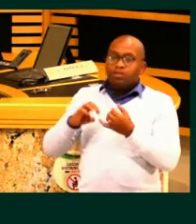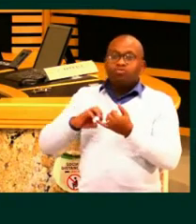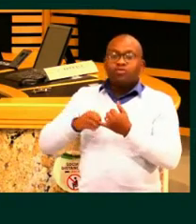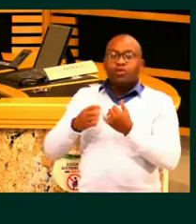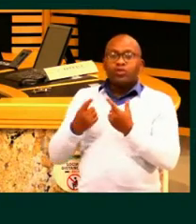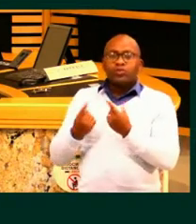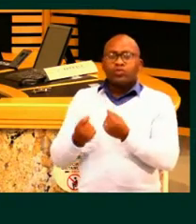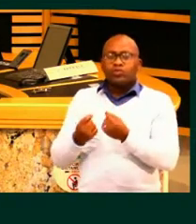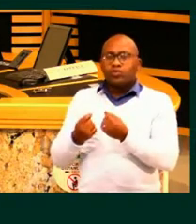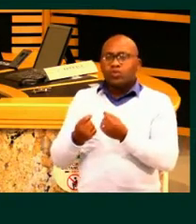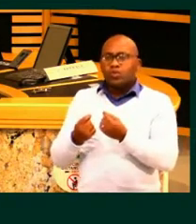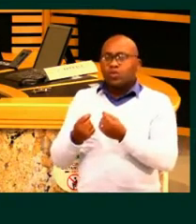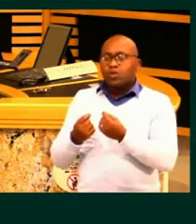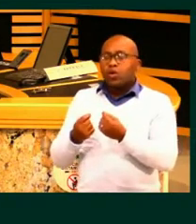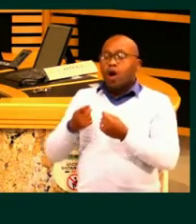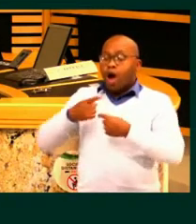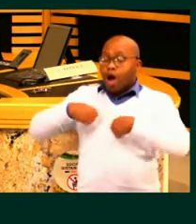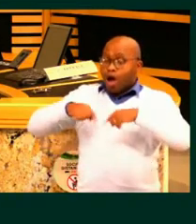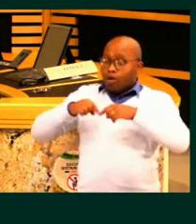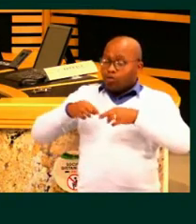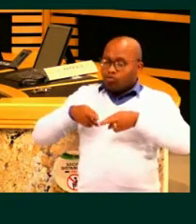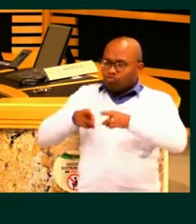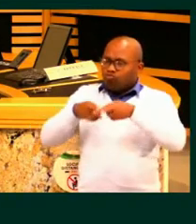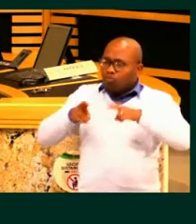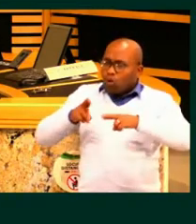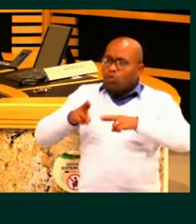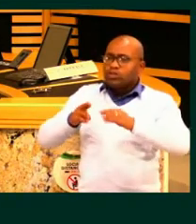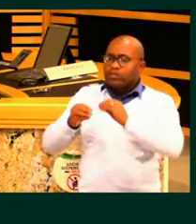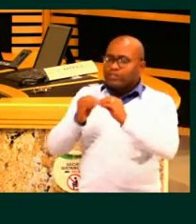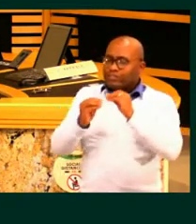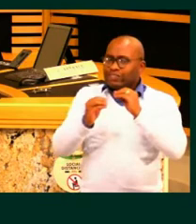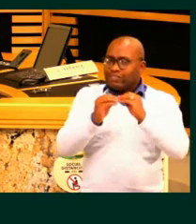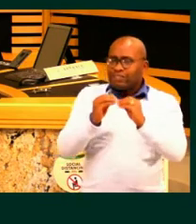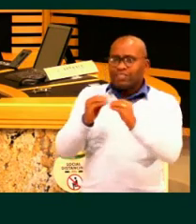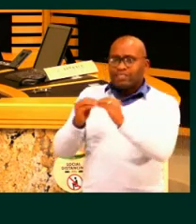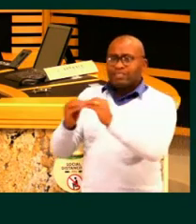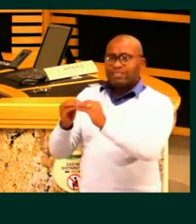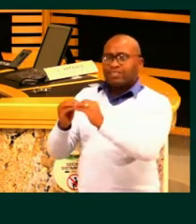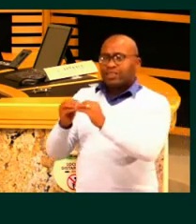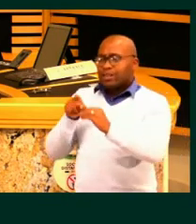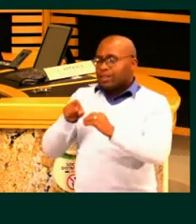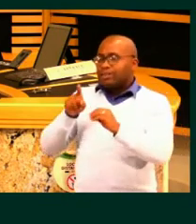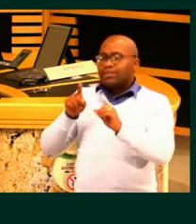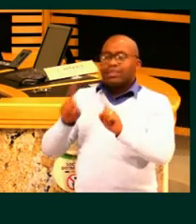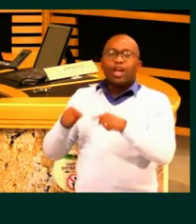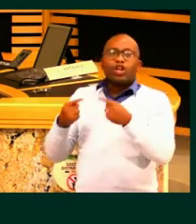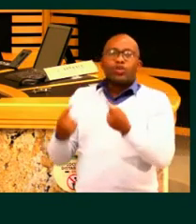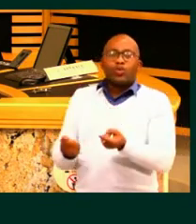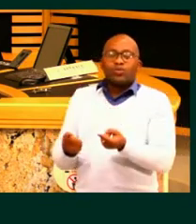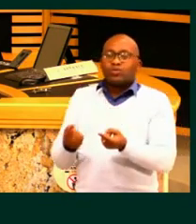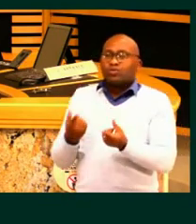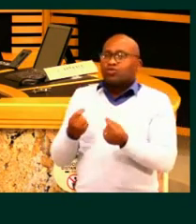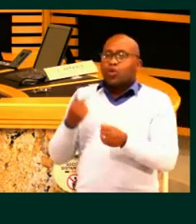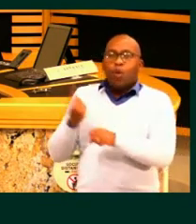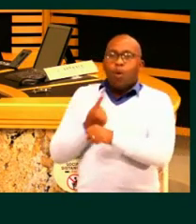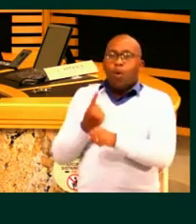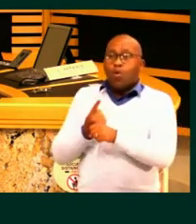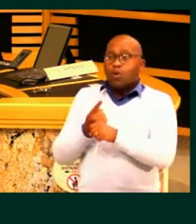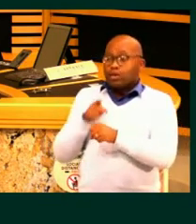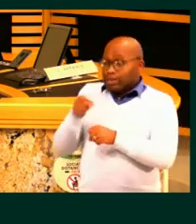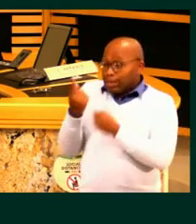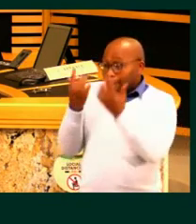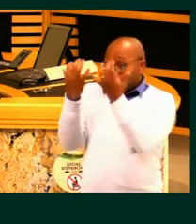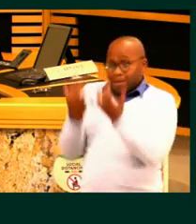rehabilitate our roads but this project can only be done twice a year at our current